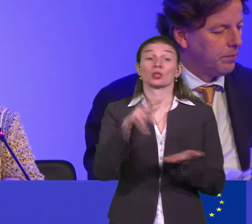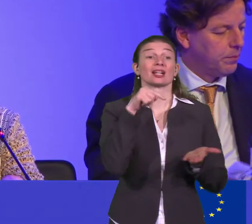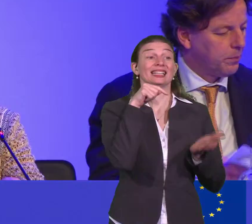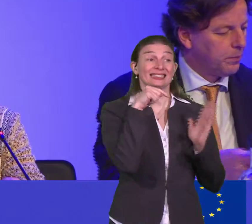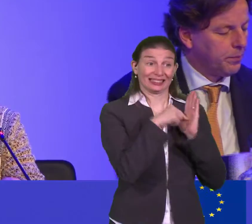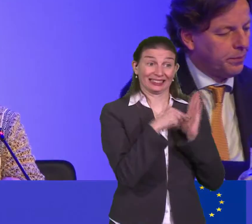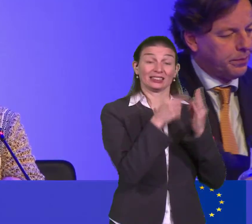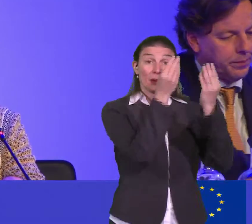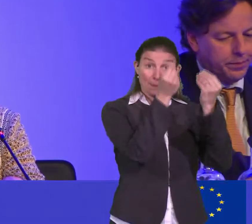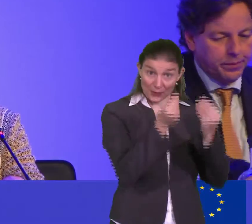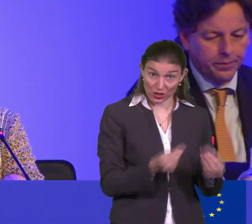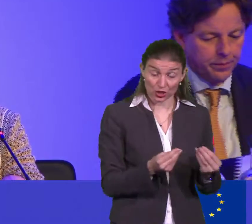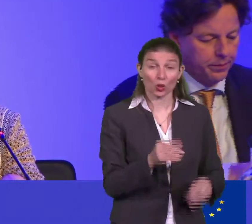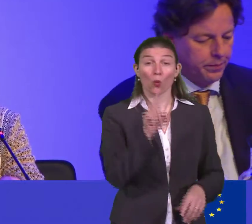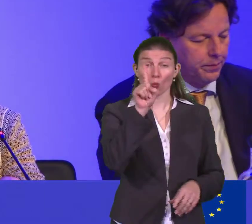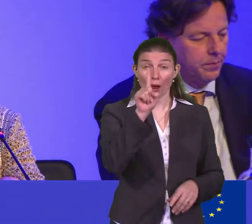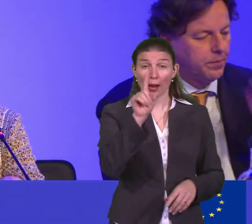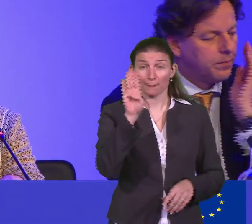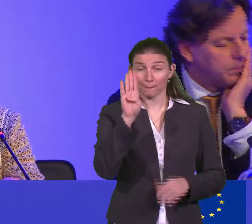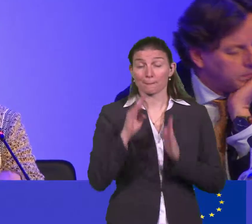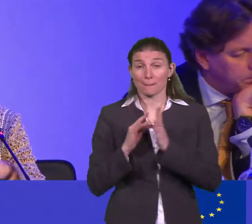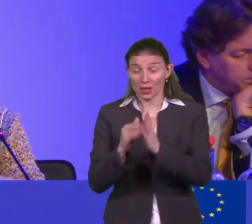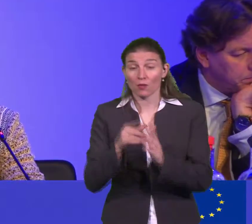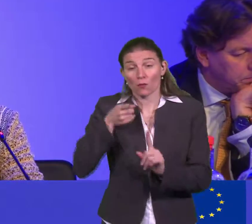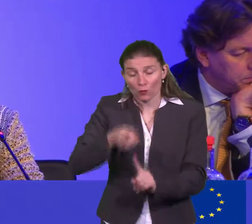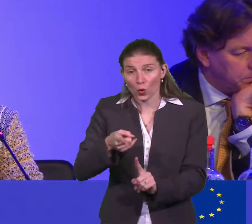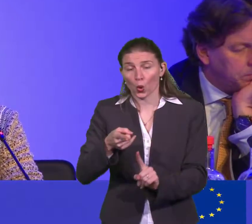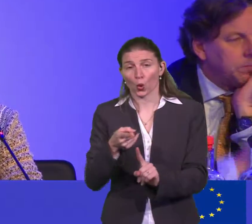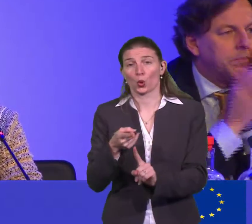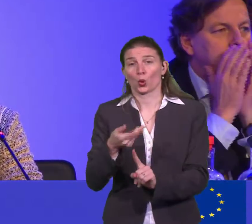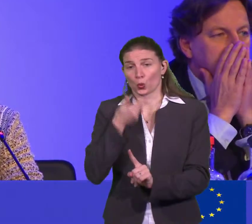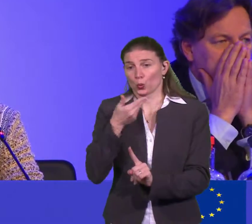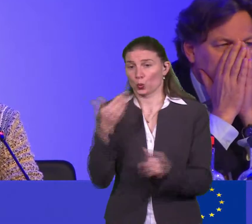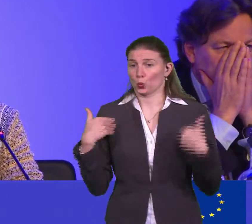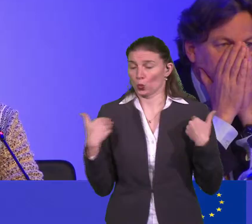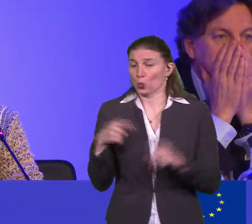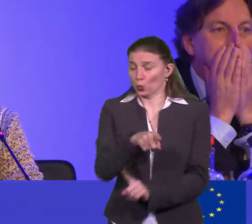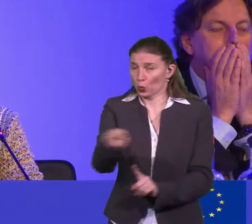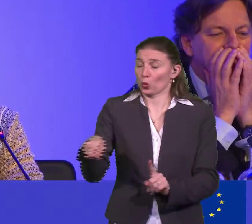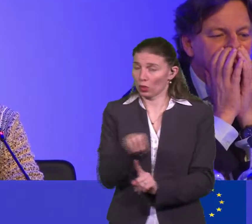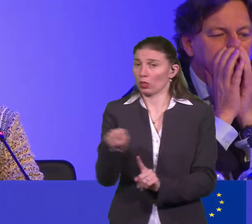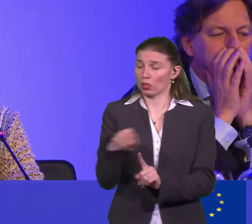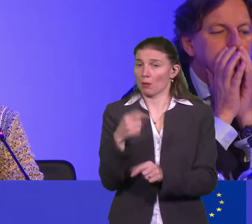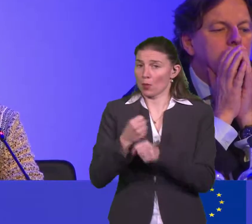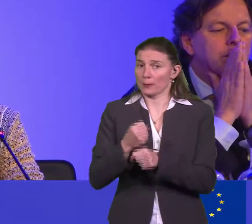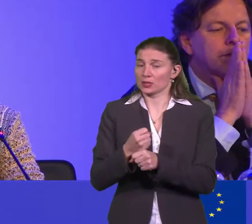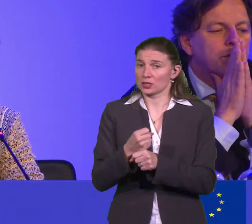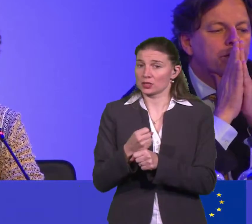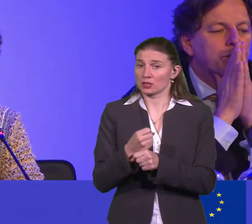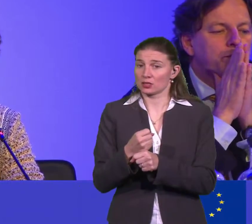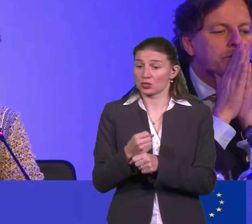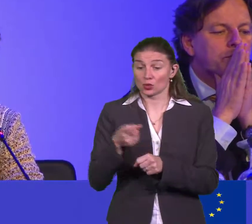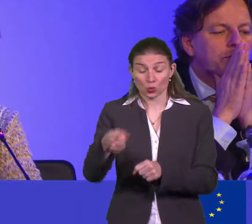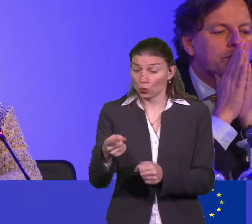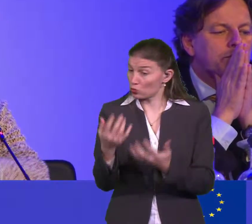budget 1 billion for the Youth Employment Initiative. This is specifically targeted to our young people out of jobs.